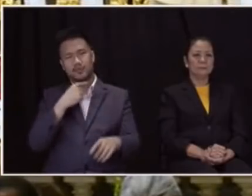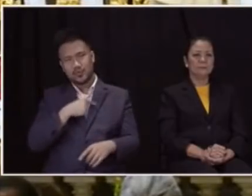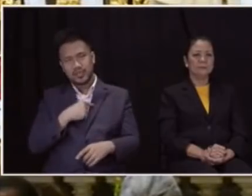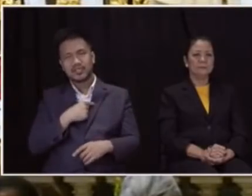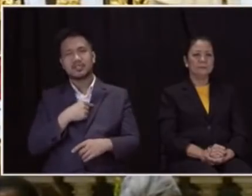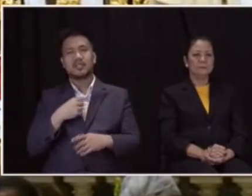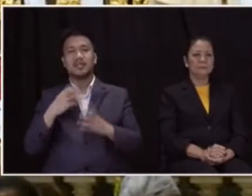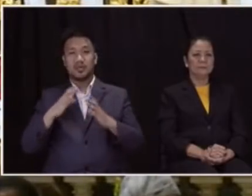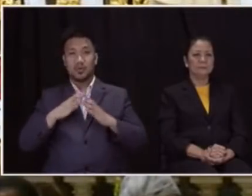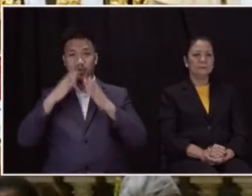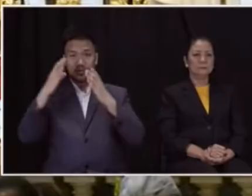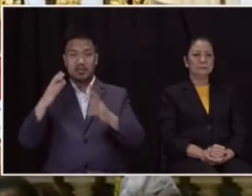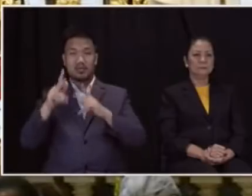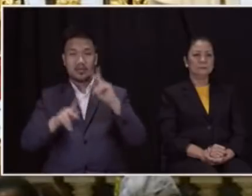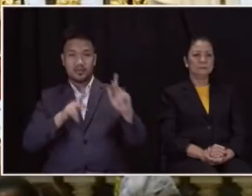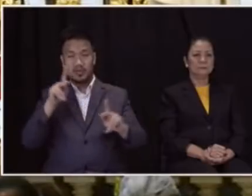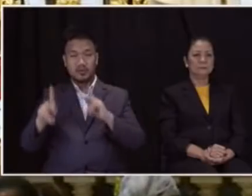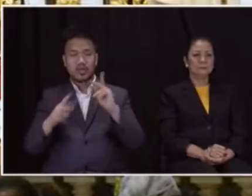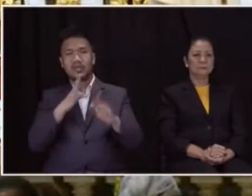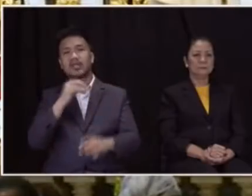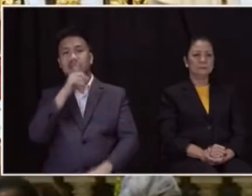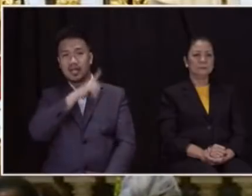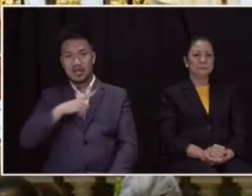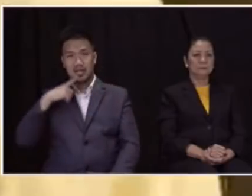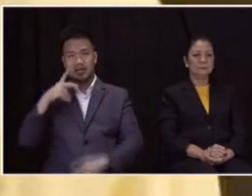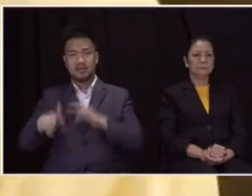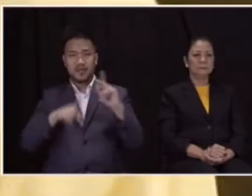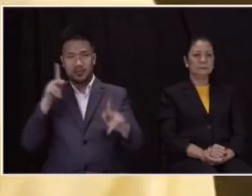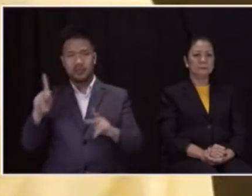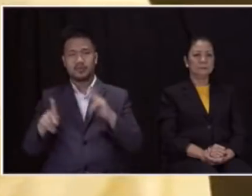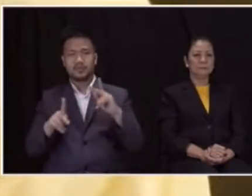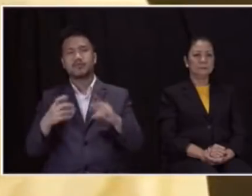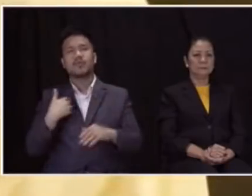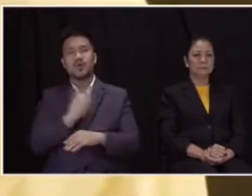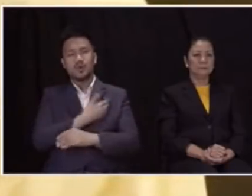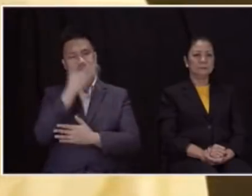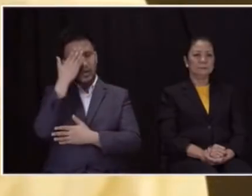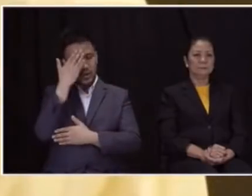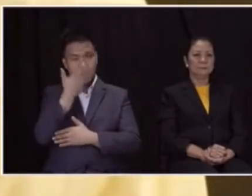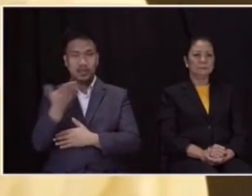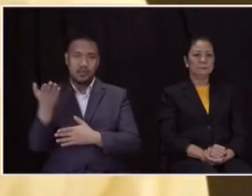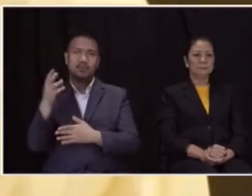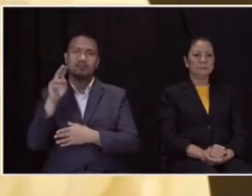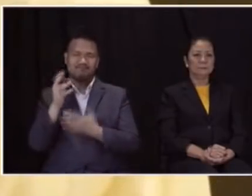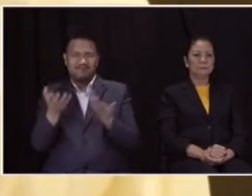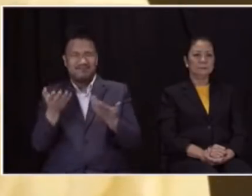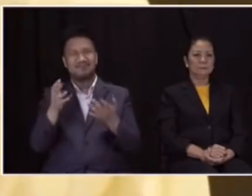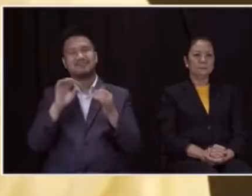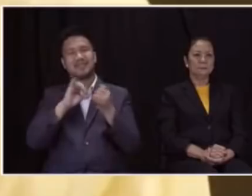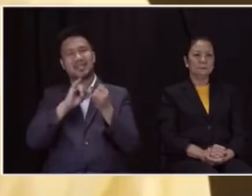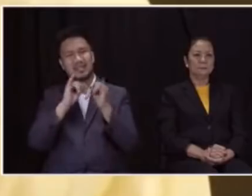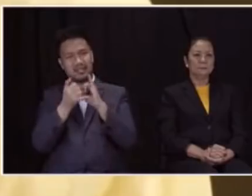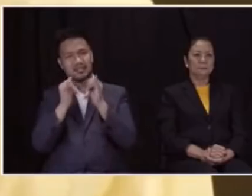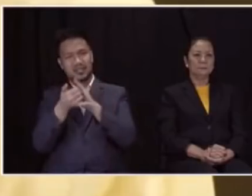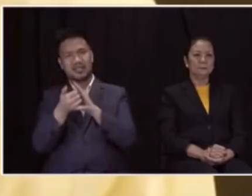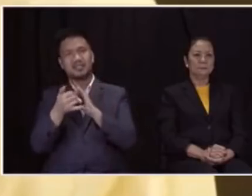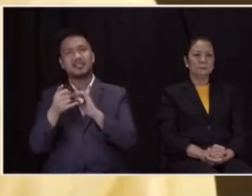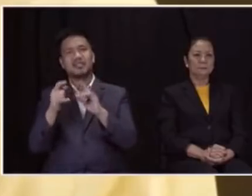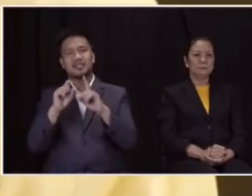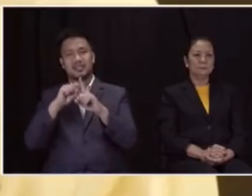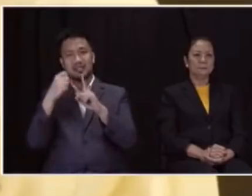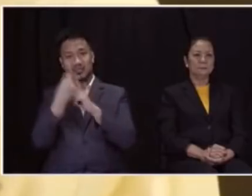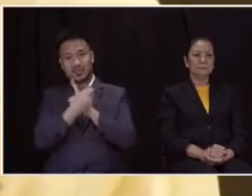people, and the lay faithful. We know that you will have to adjust to the situation